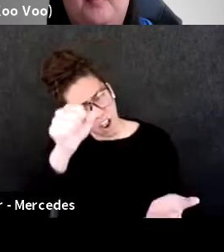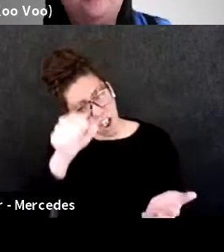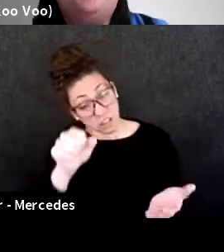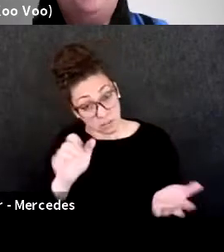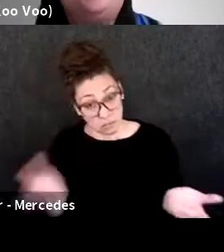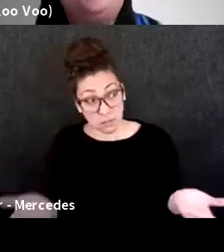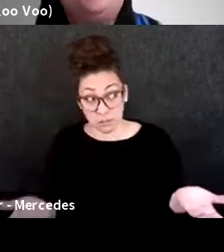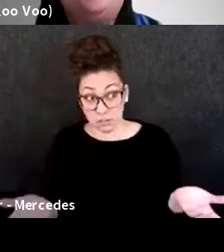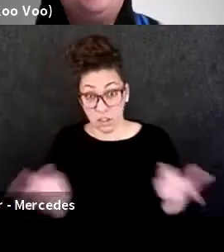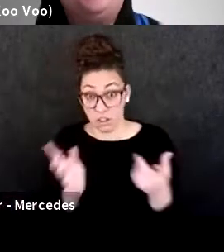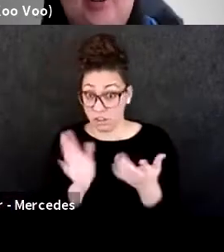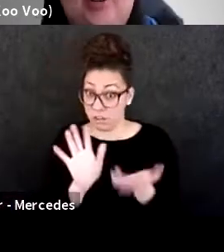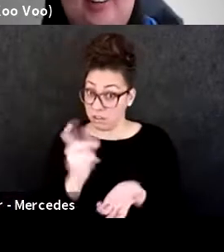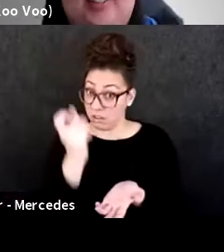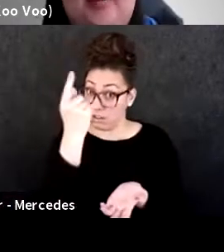to go for